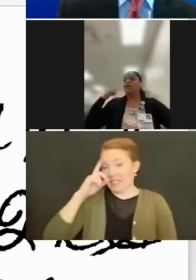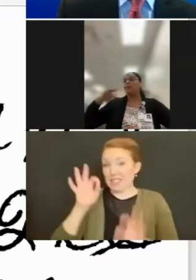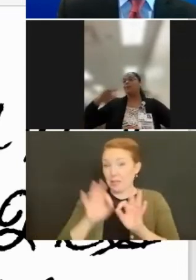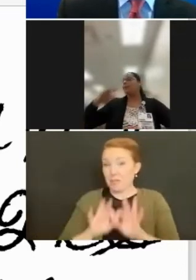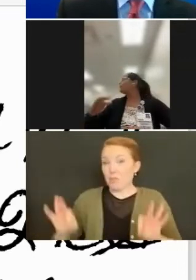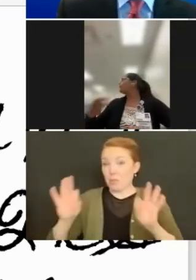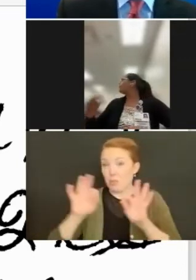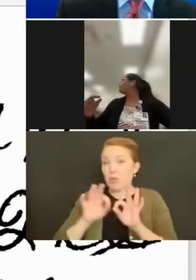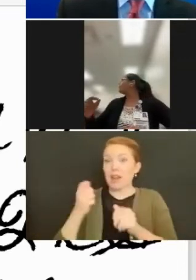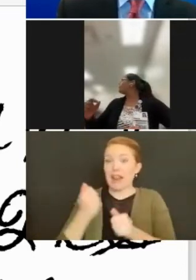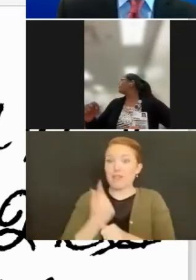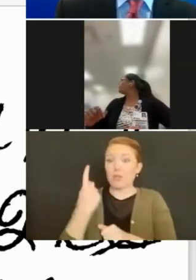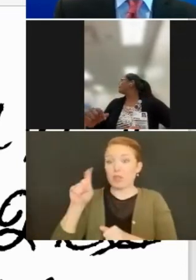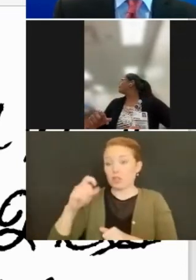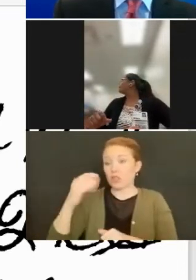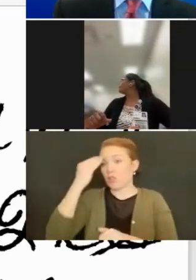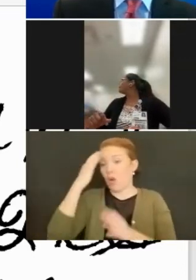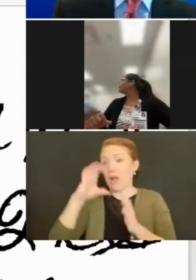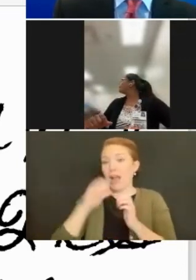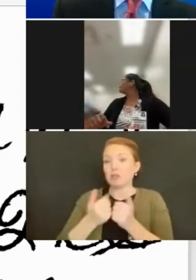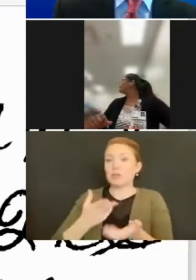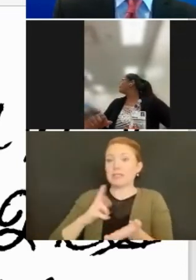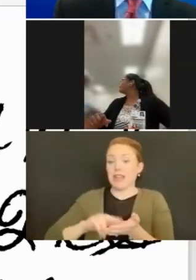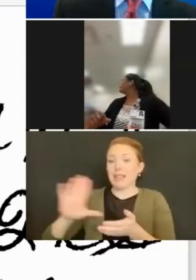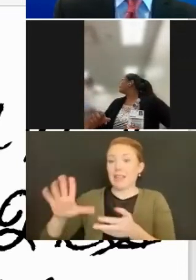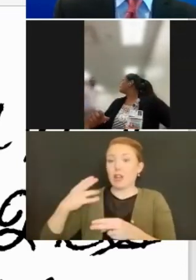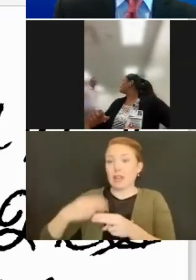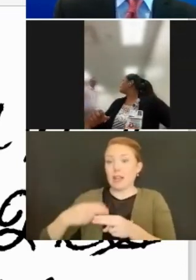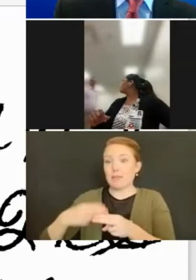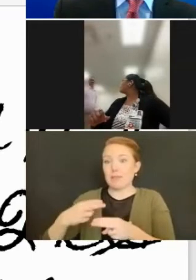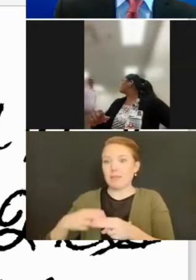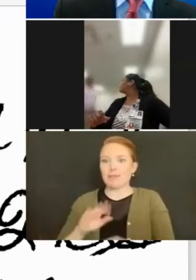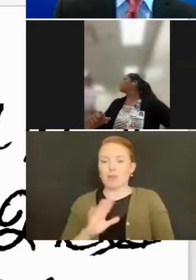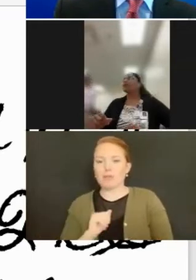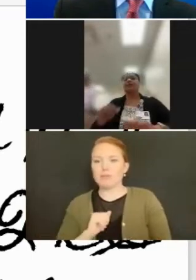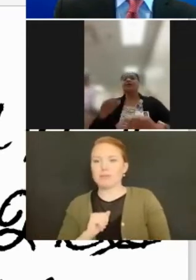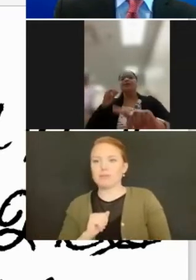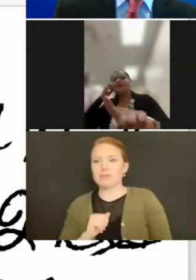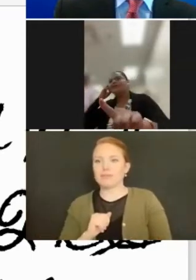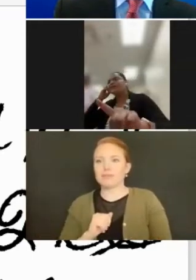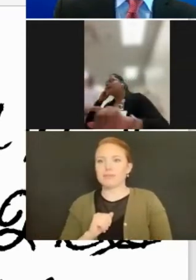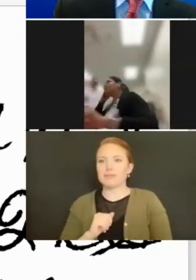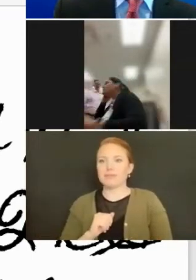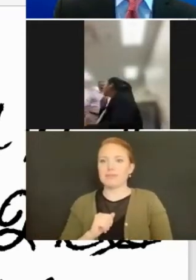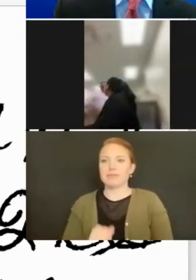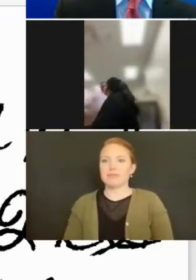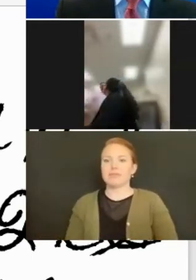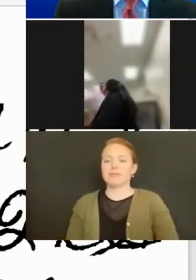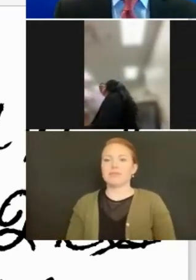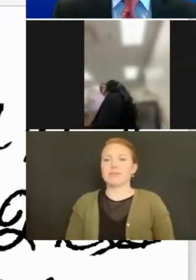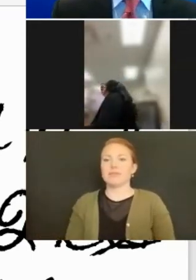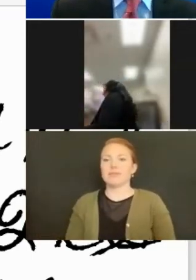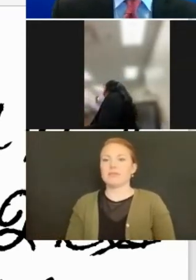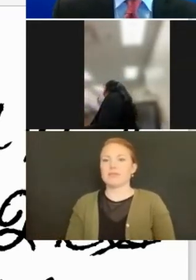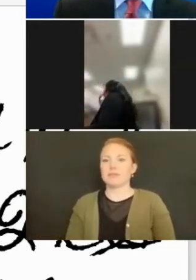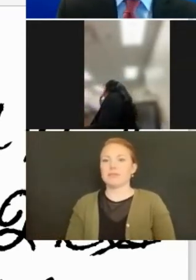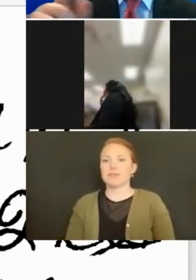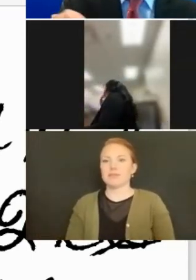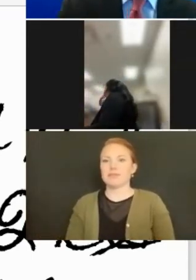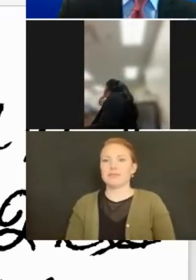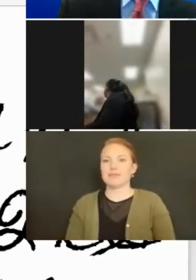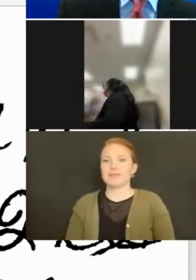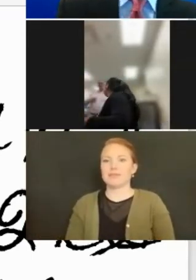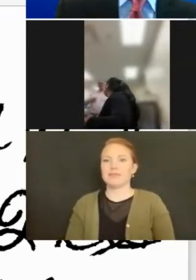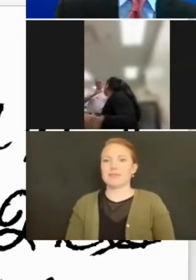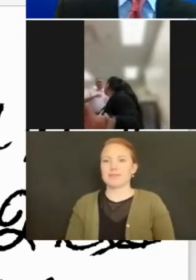know how to sign their name? Oh, she's got a, Give me a second. sure, okay. Well,